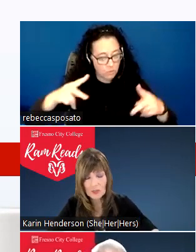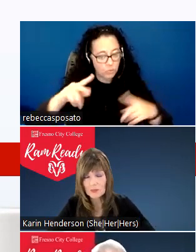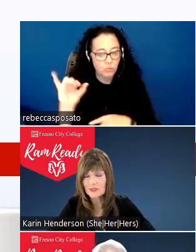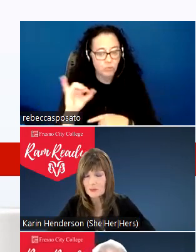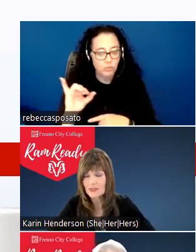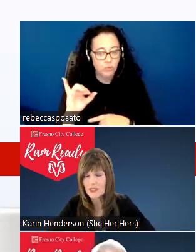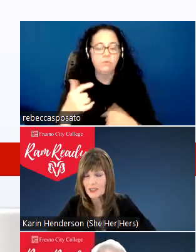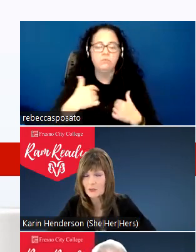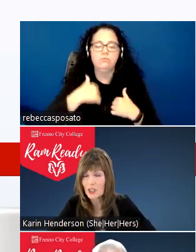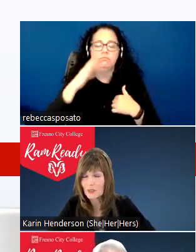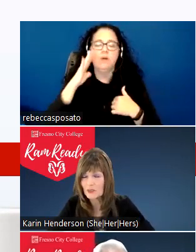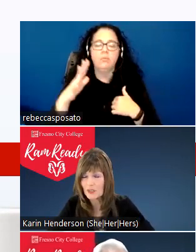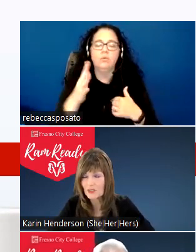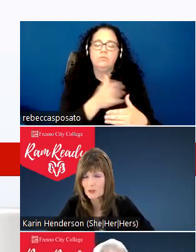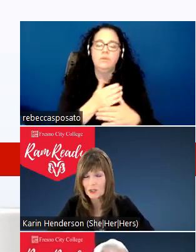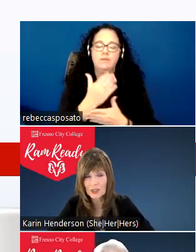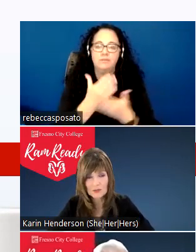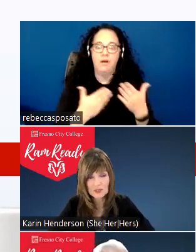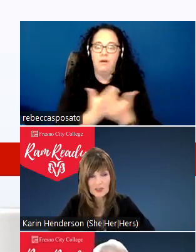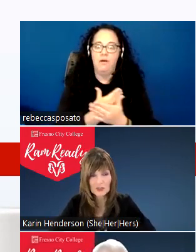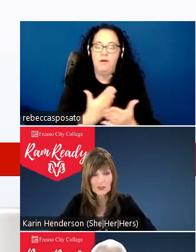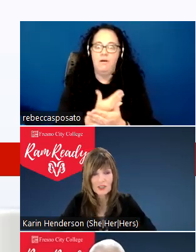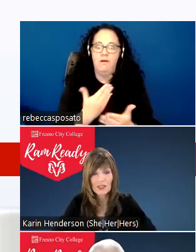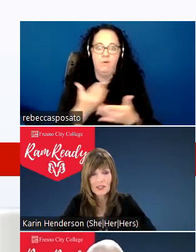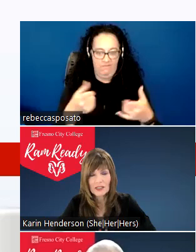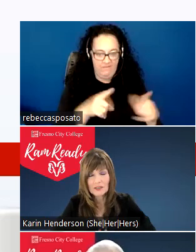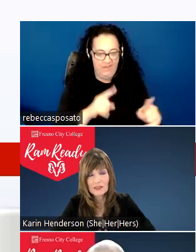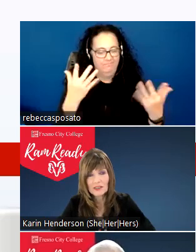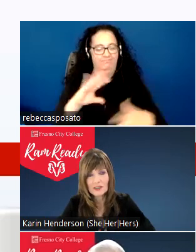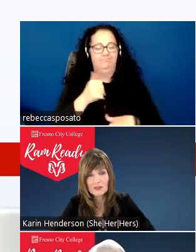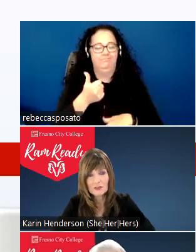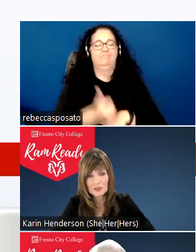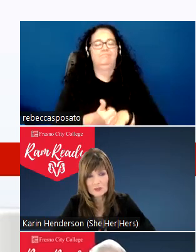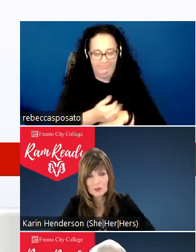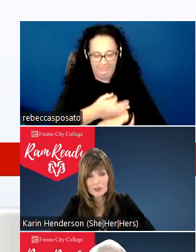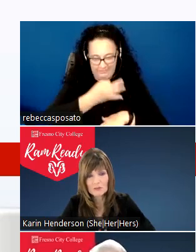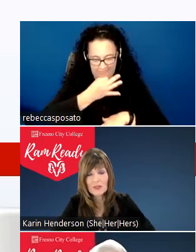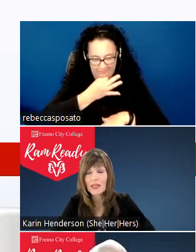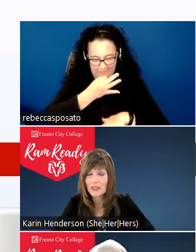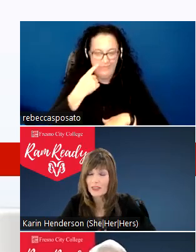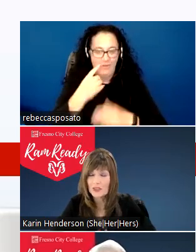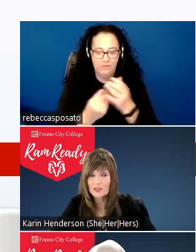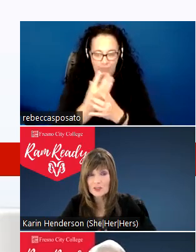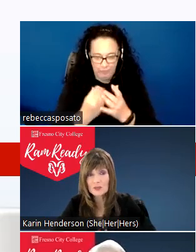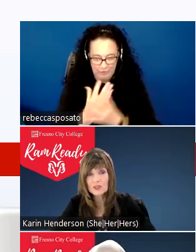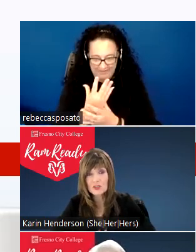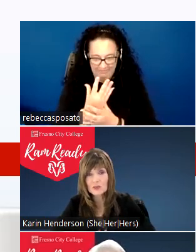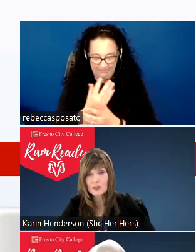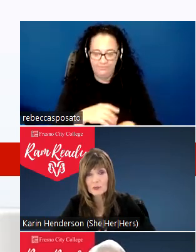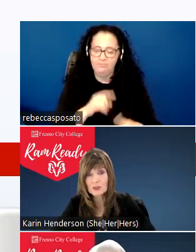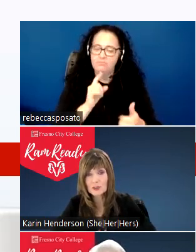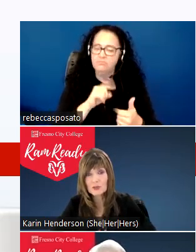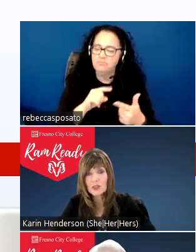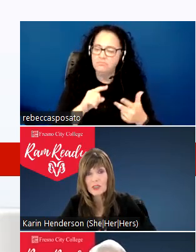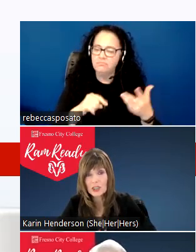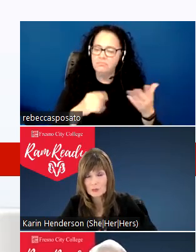some exciting upcoming events that we already have scheduled for the spring. And again, these services are